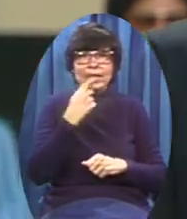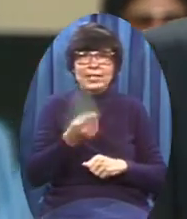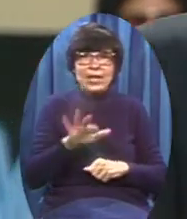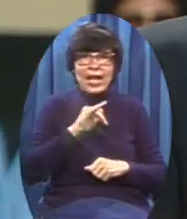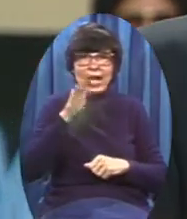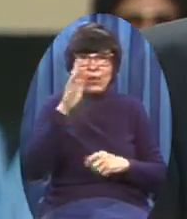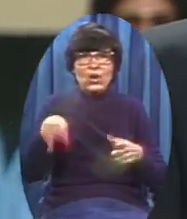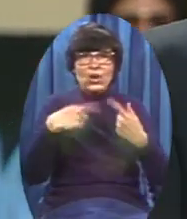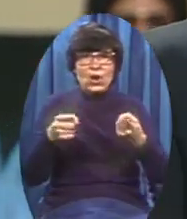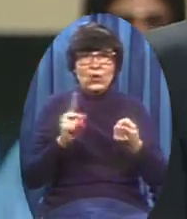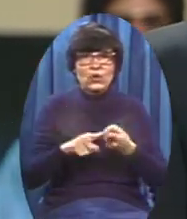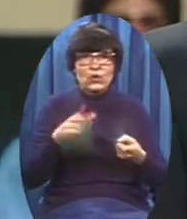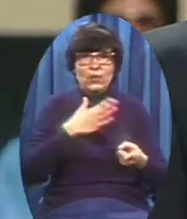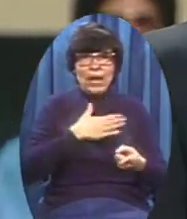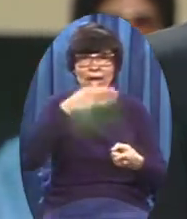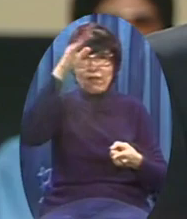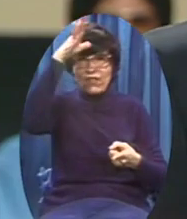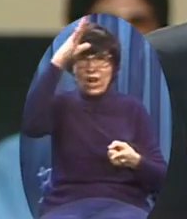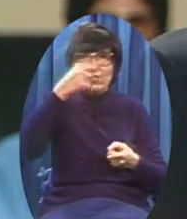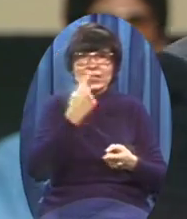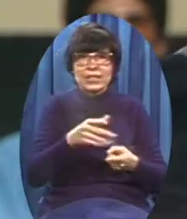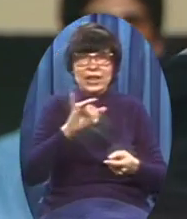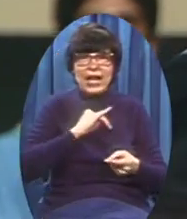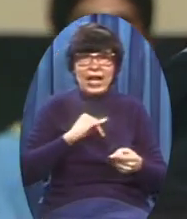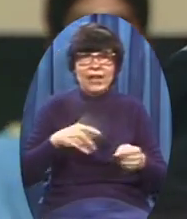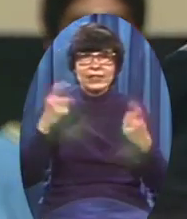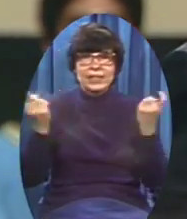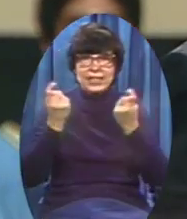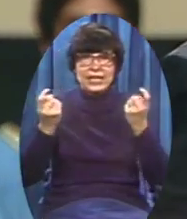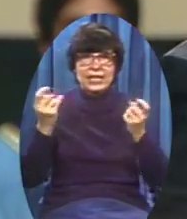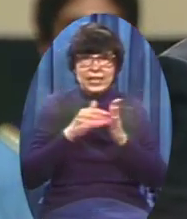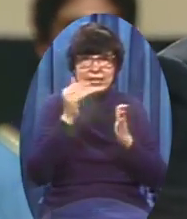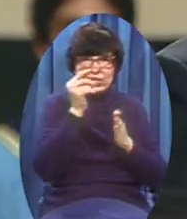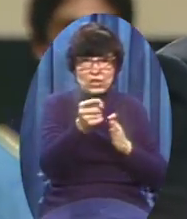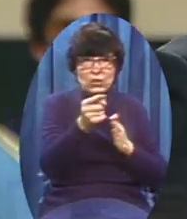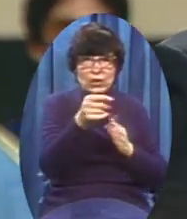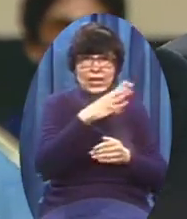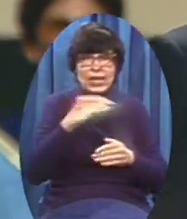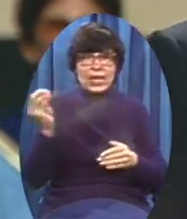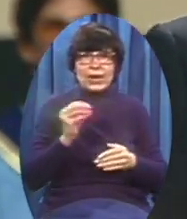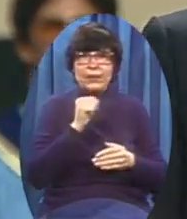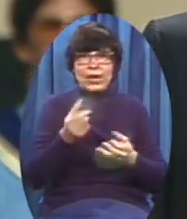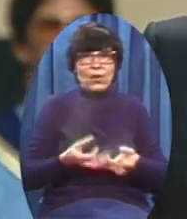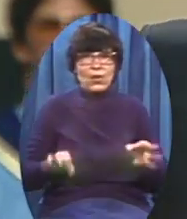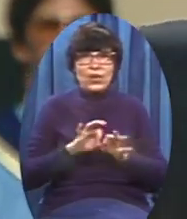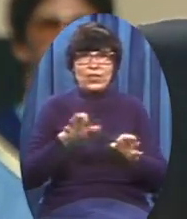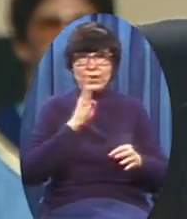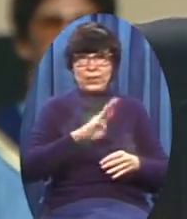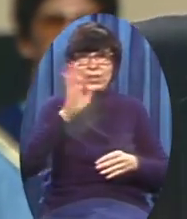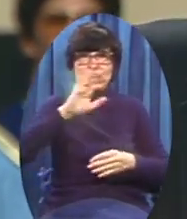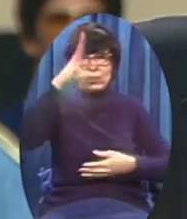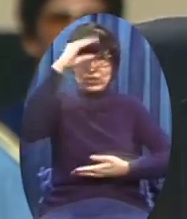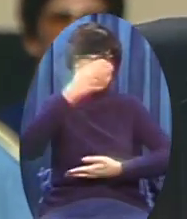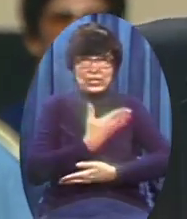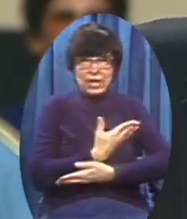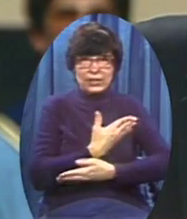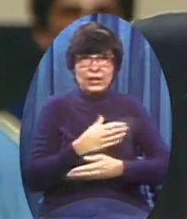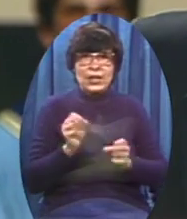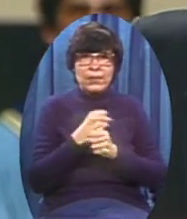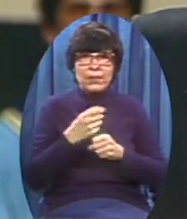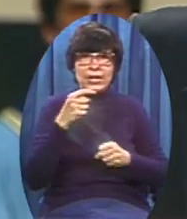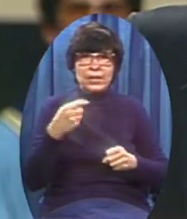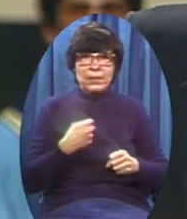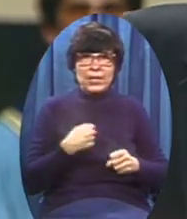And I will say to him, Father, I have sinned against heaven and in thy sight, and am worthy to be called thy son. Make me as one of thy hired